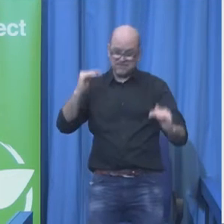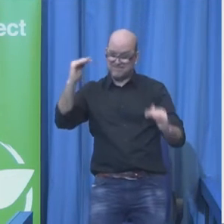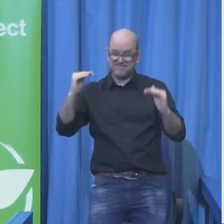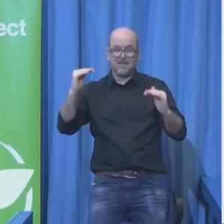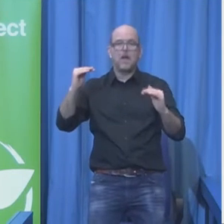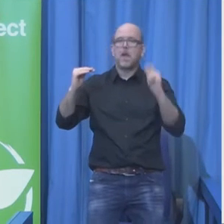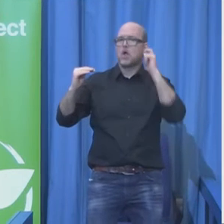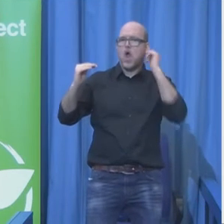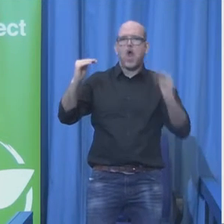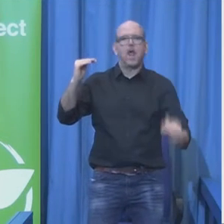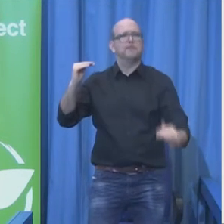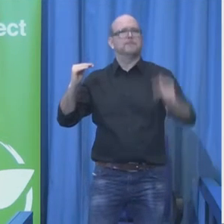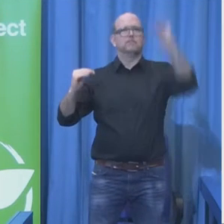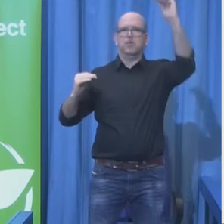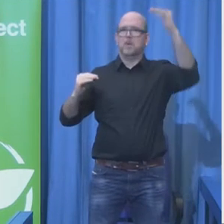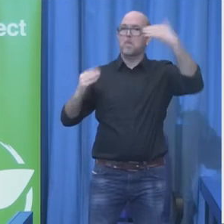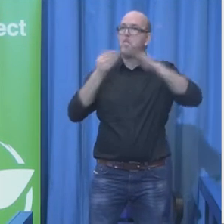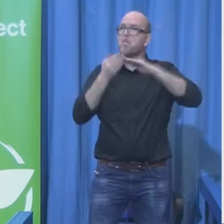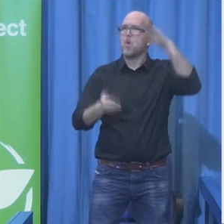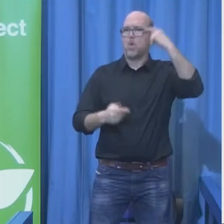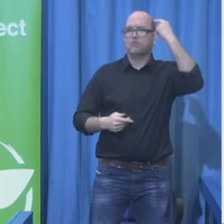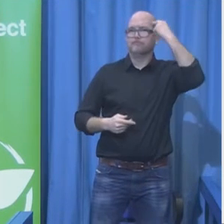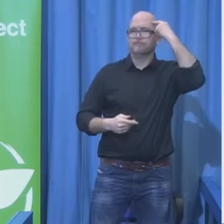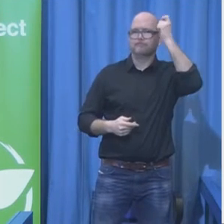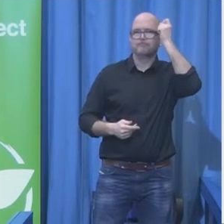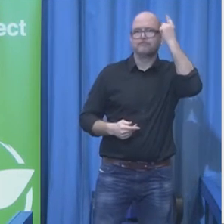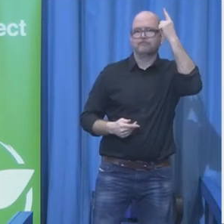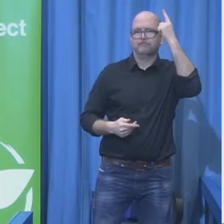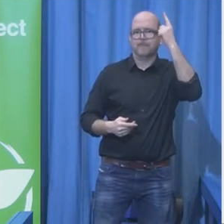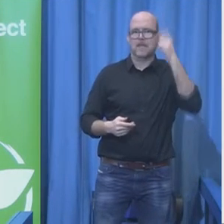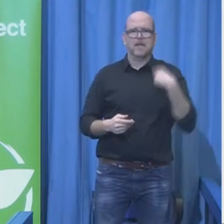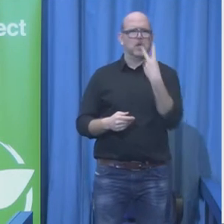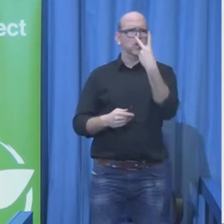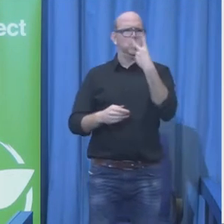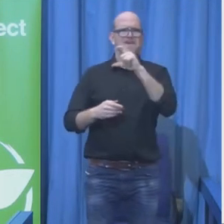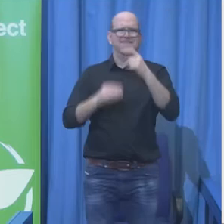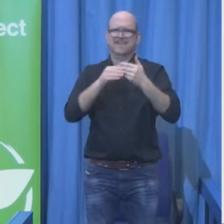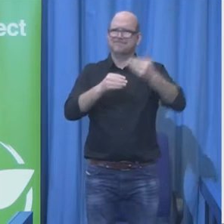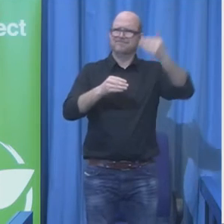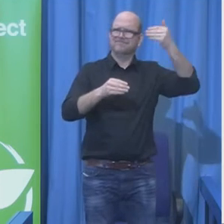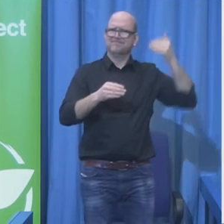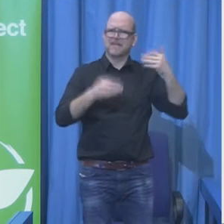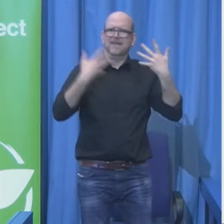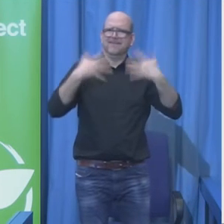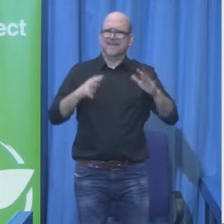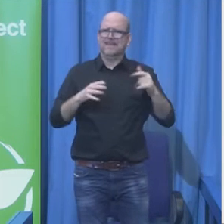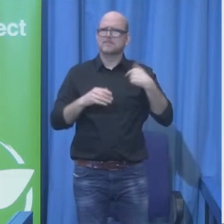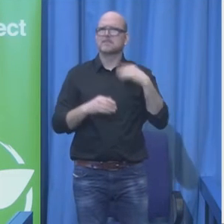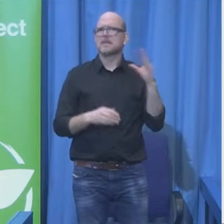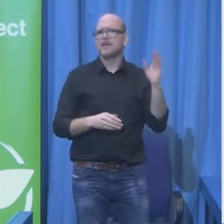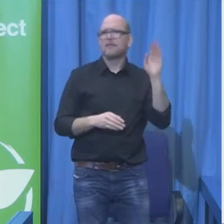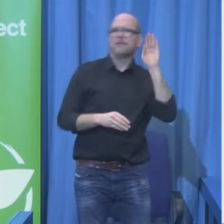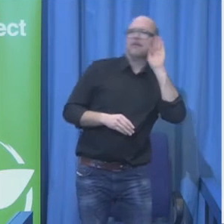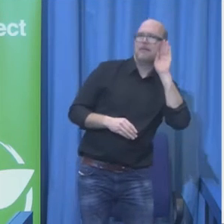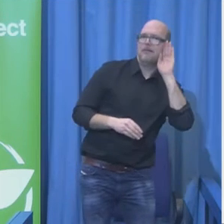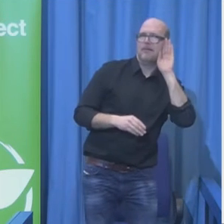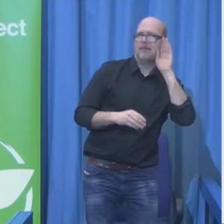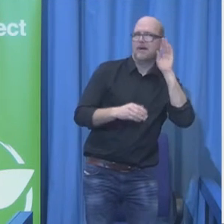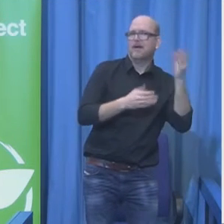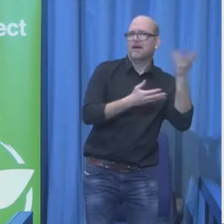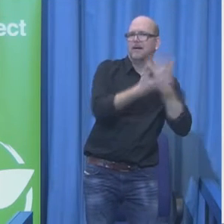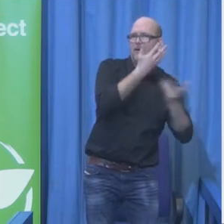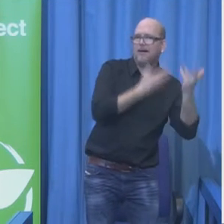And in actual fact, just two weeks ago, a blind girl got the highest